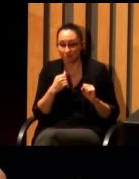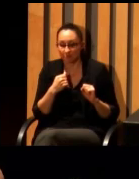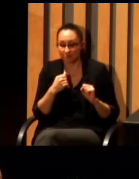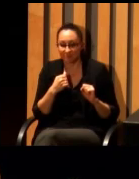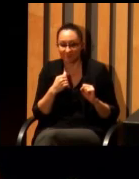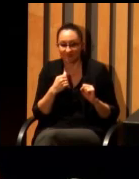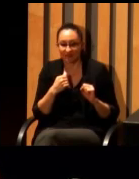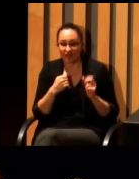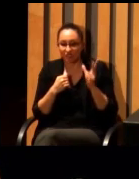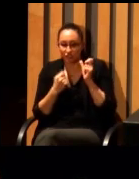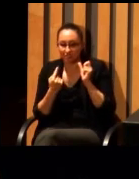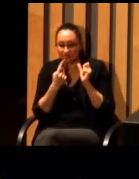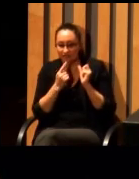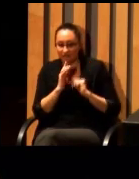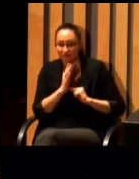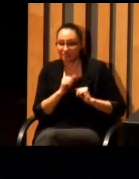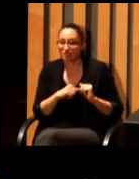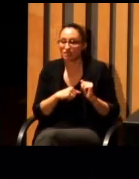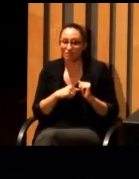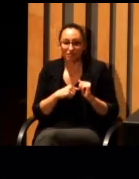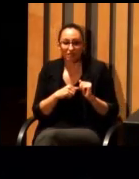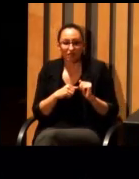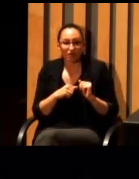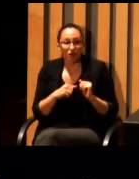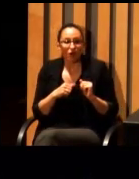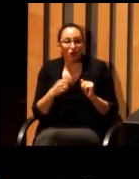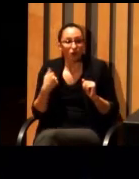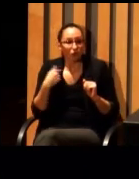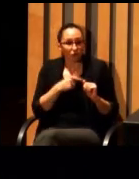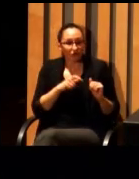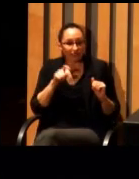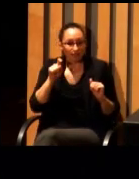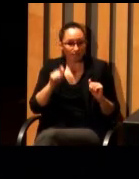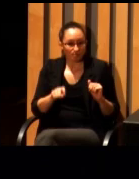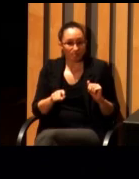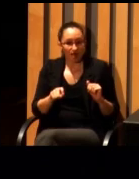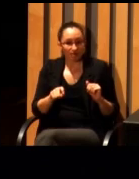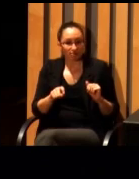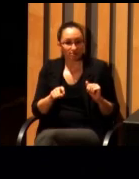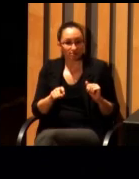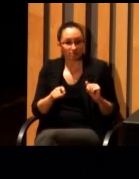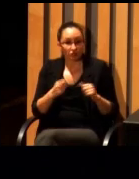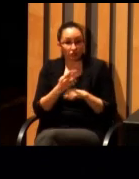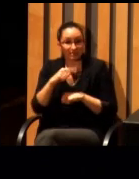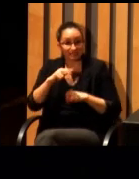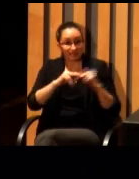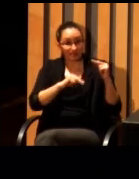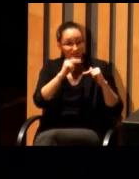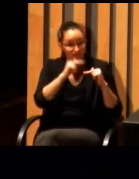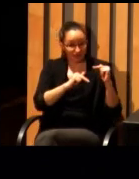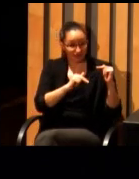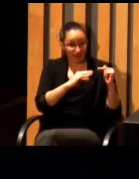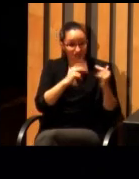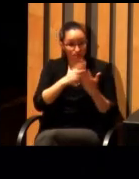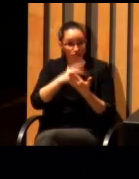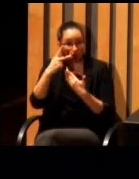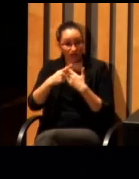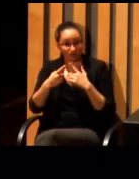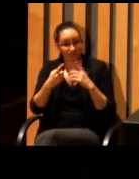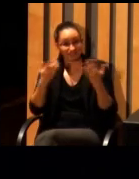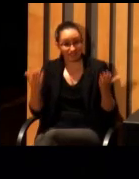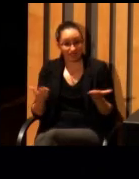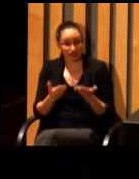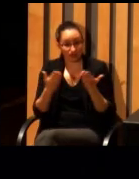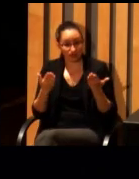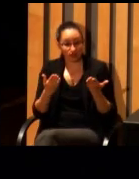will contribute in some way to alleviating that problem is this building and the programs that happen